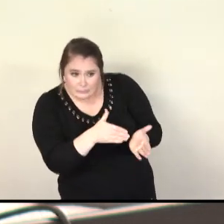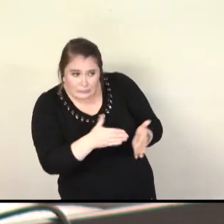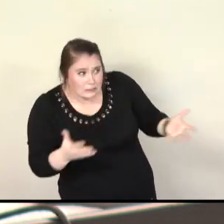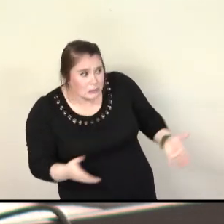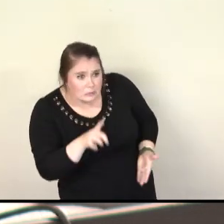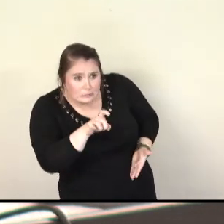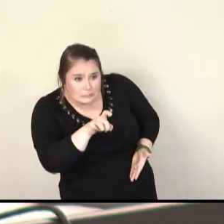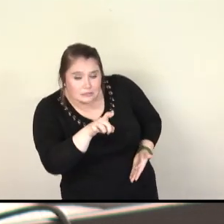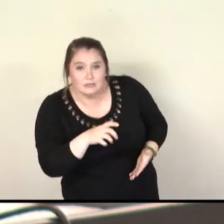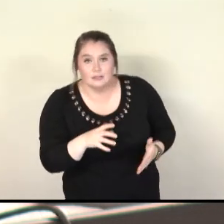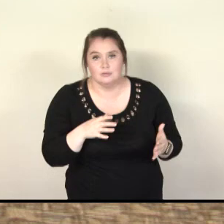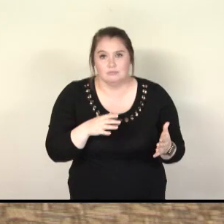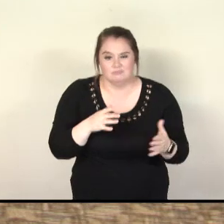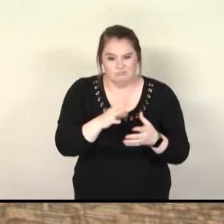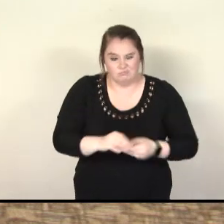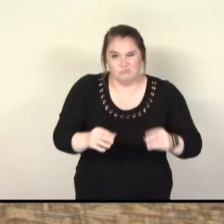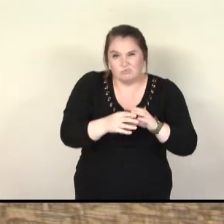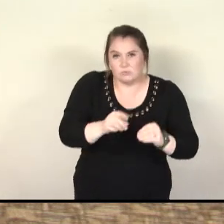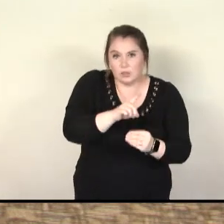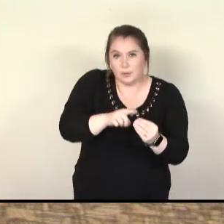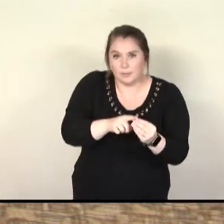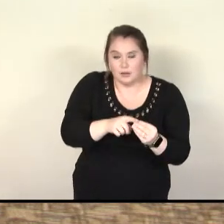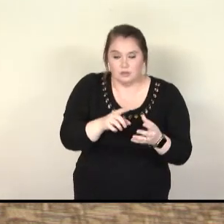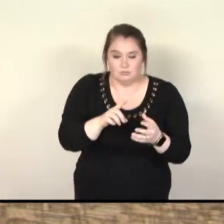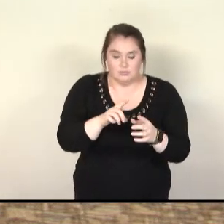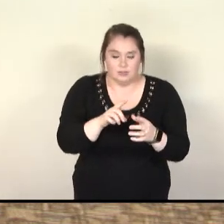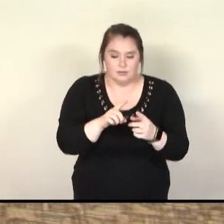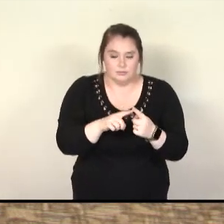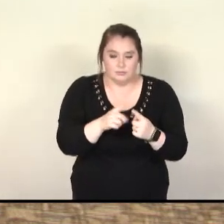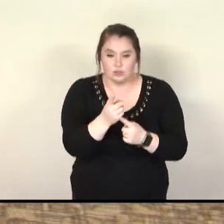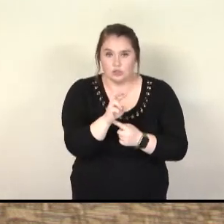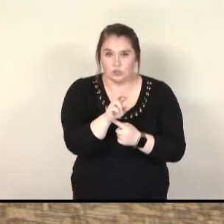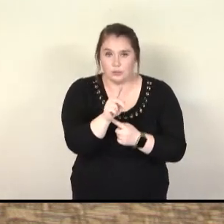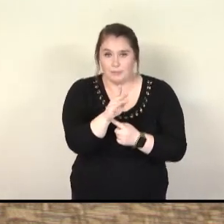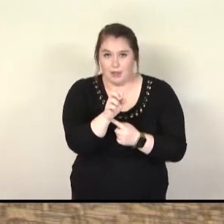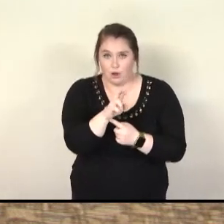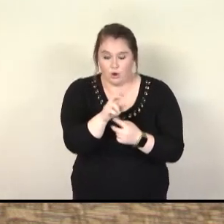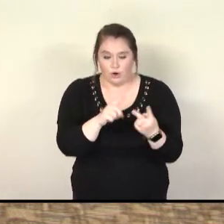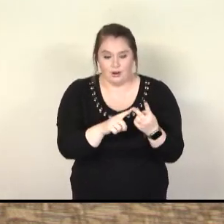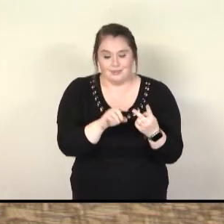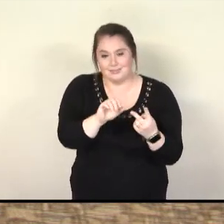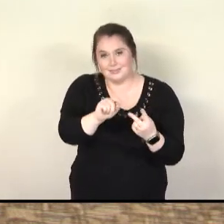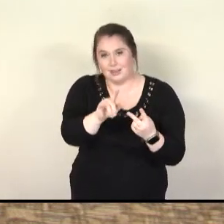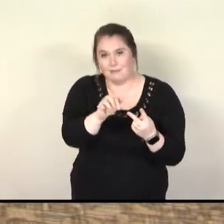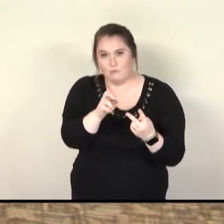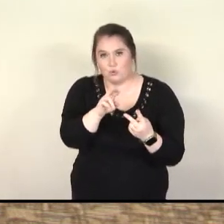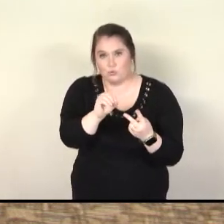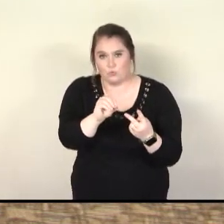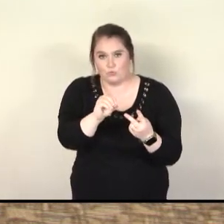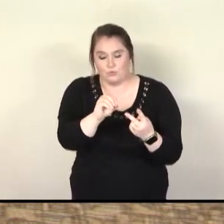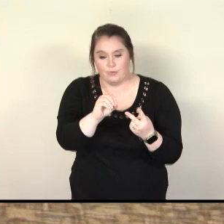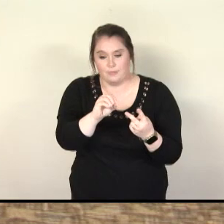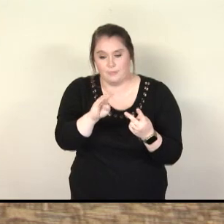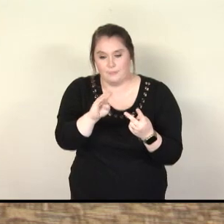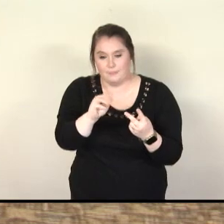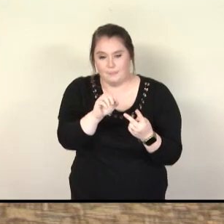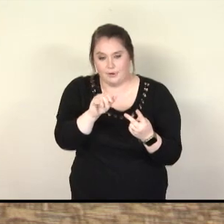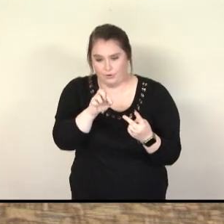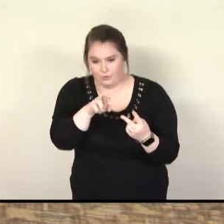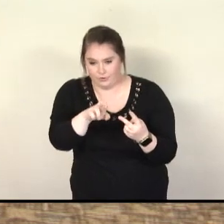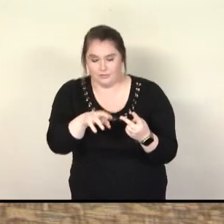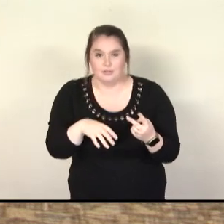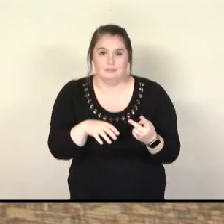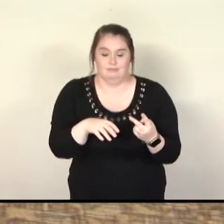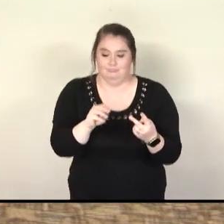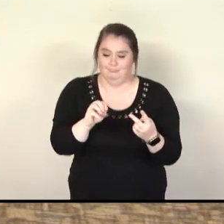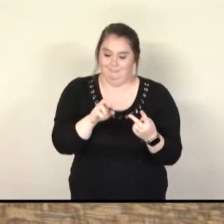House?, The Tale of Dr. Sarah Josephine Baker, and Typhoid Mary. These students advanced to the national competition, which will be held at the